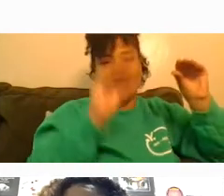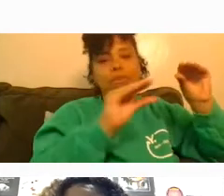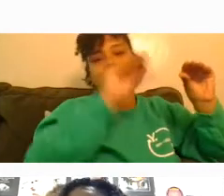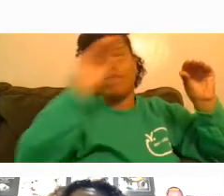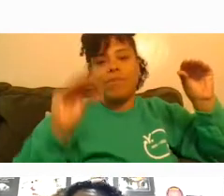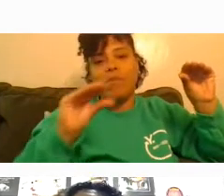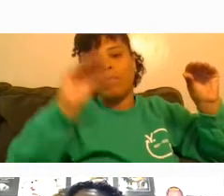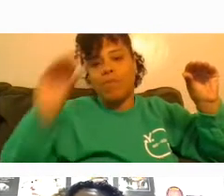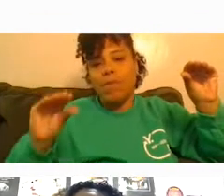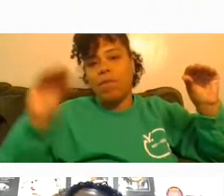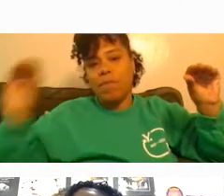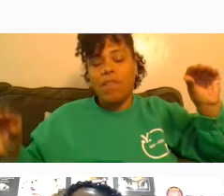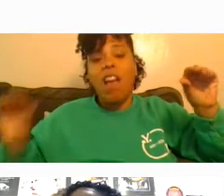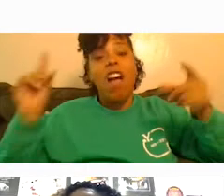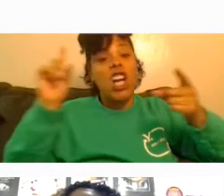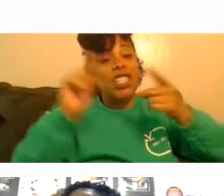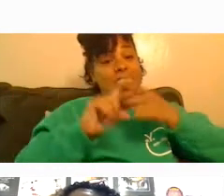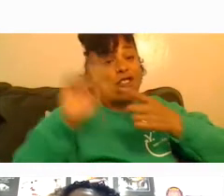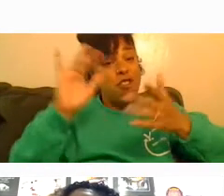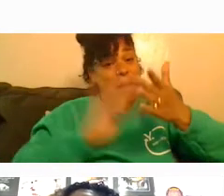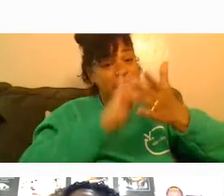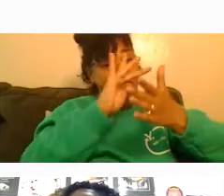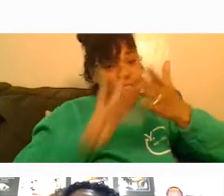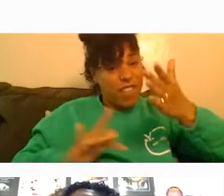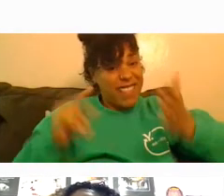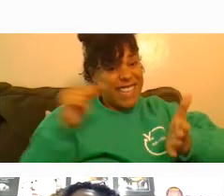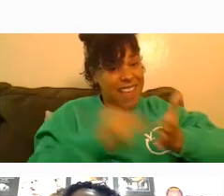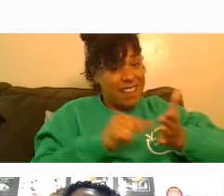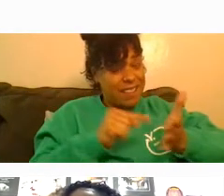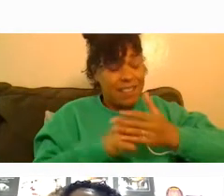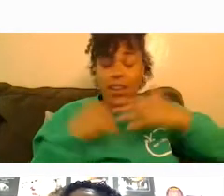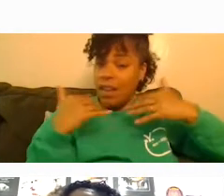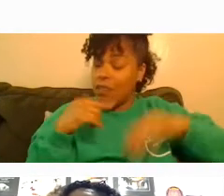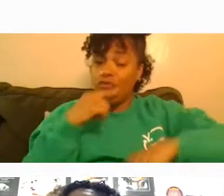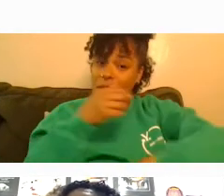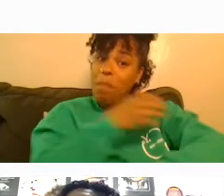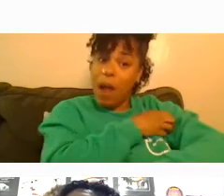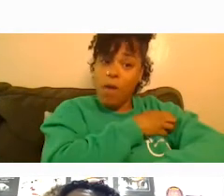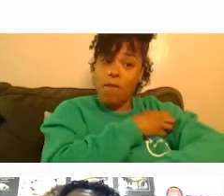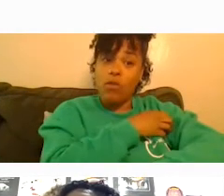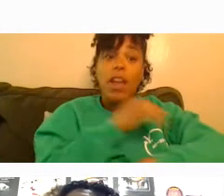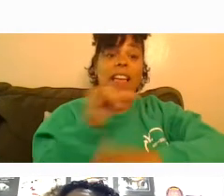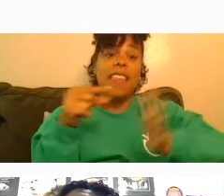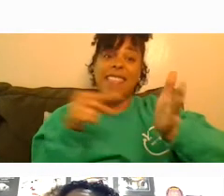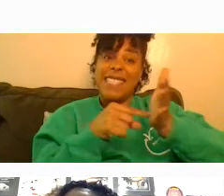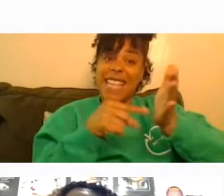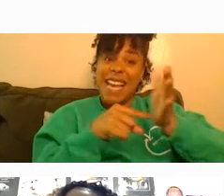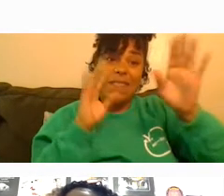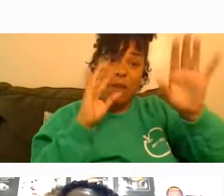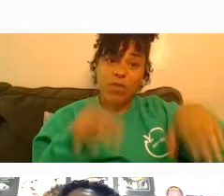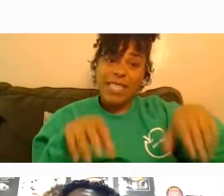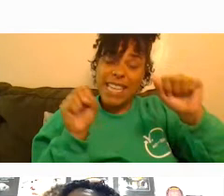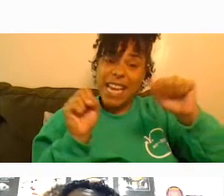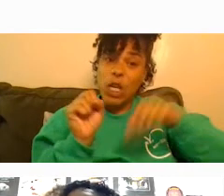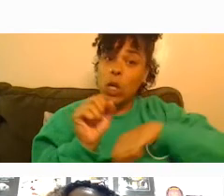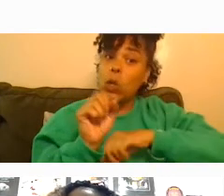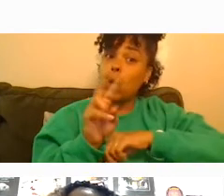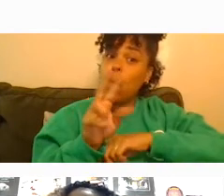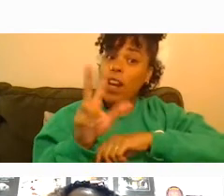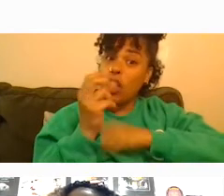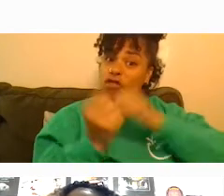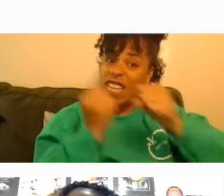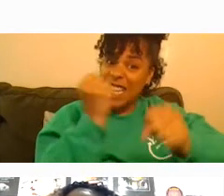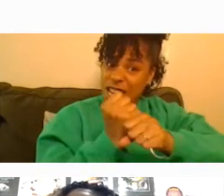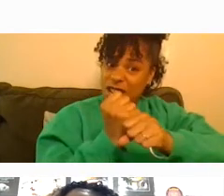the debt is eliminated. And let me tell you how powerful this is. A debt that would take 23 years to eliminate